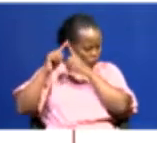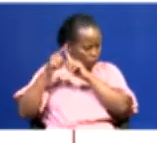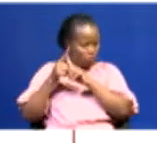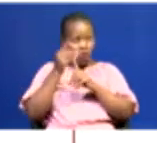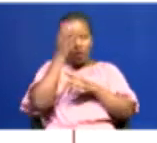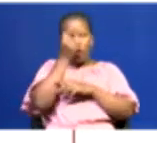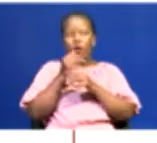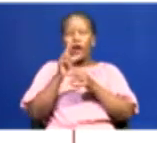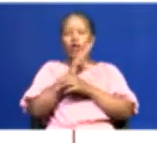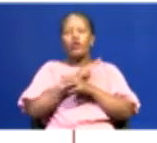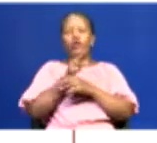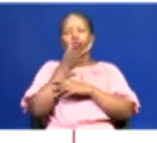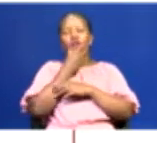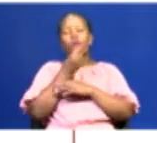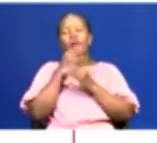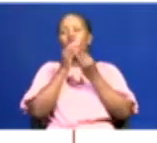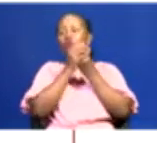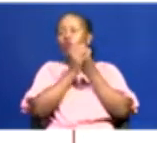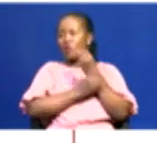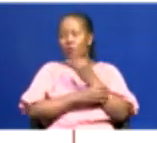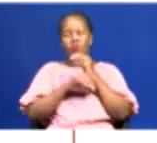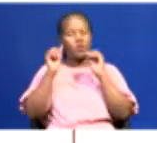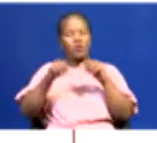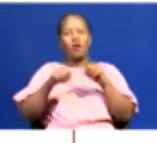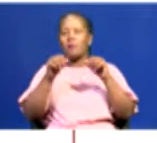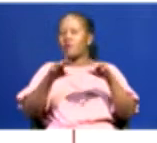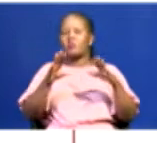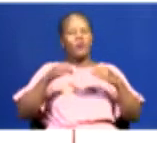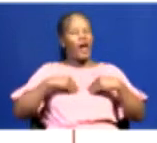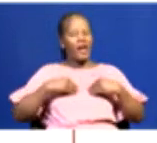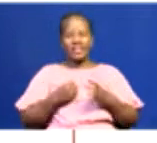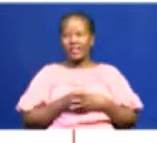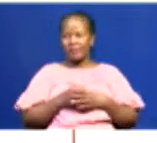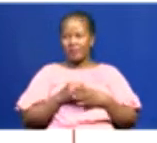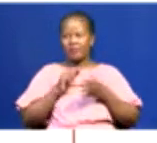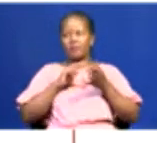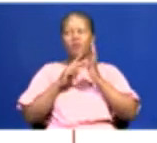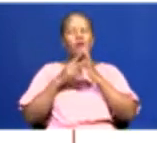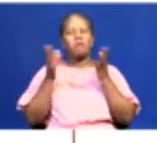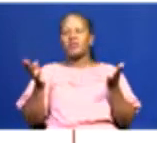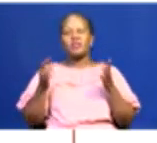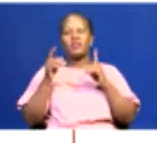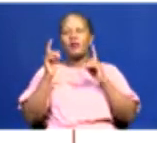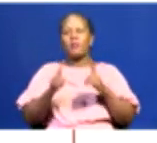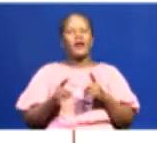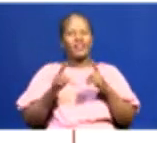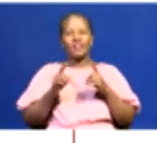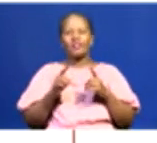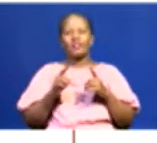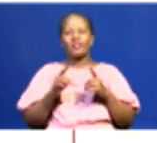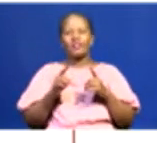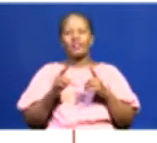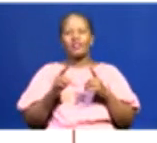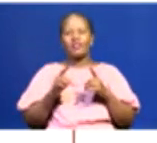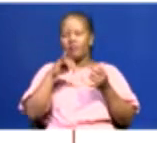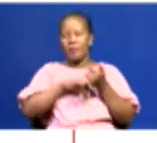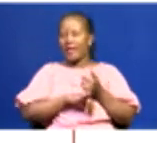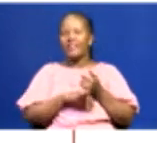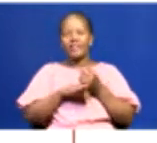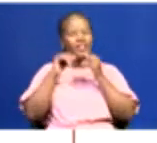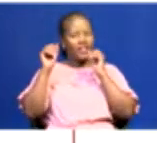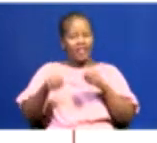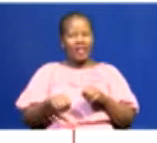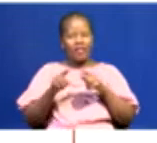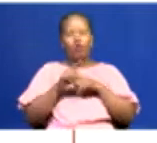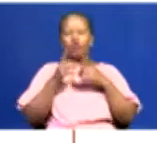condom, then it's something that they can take up, or we can take up. Mm-hmm. It's not really that you shouldn't use it in marriage. No, people have used it and people still